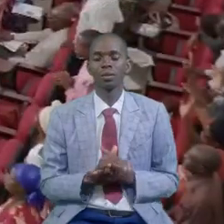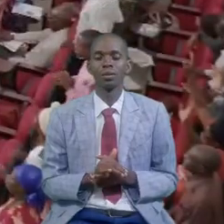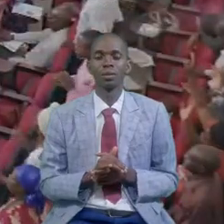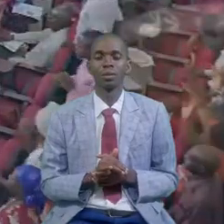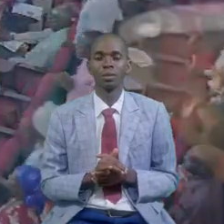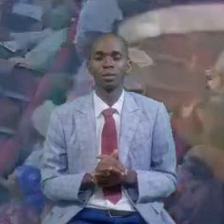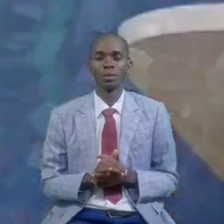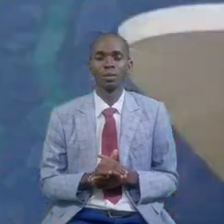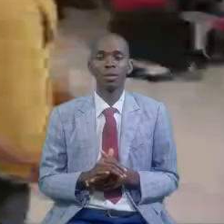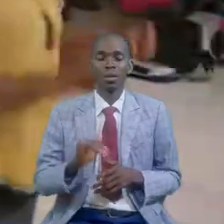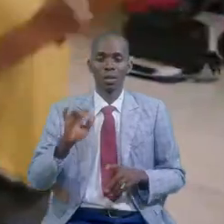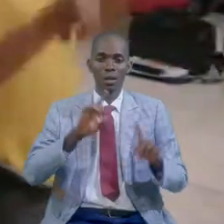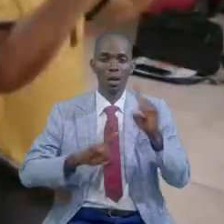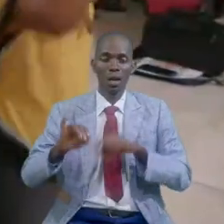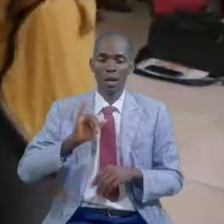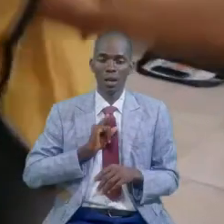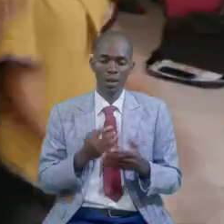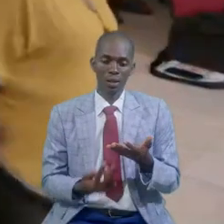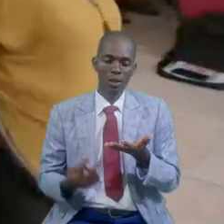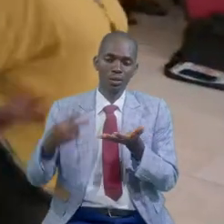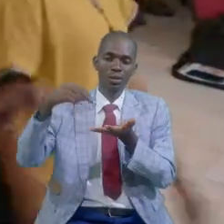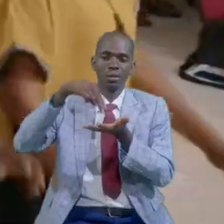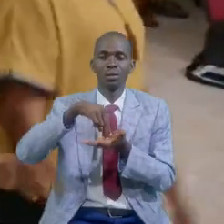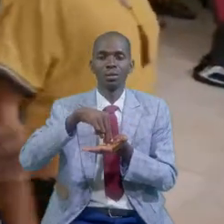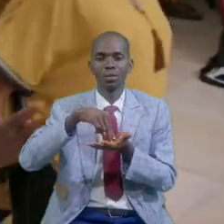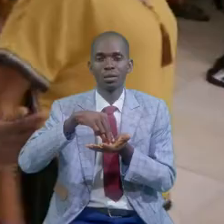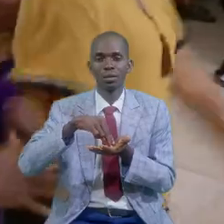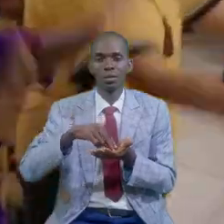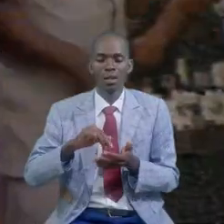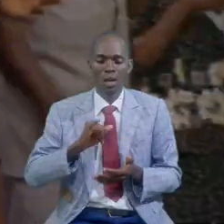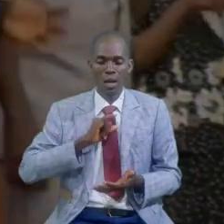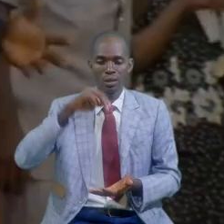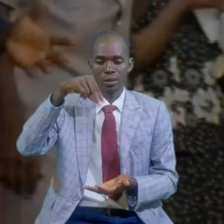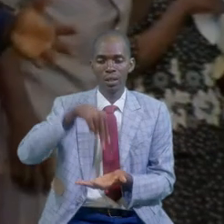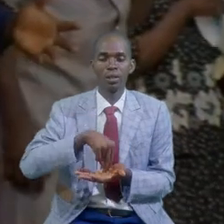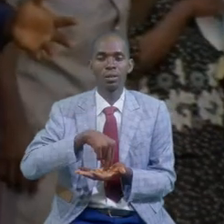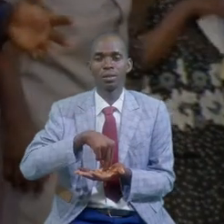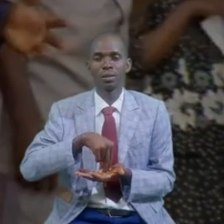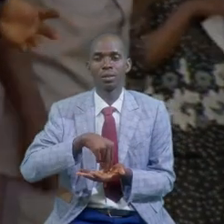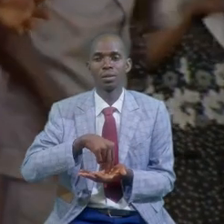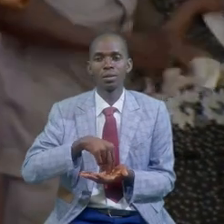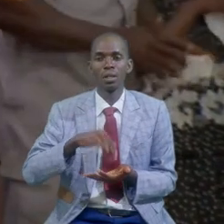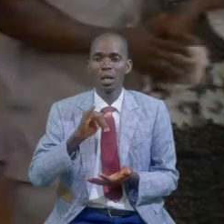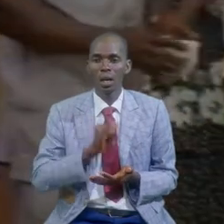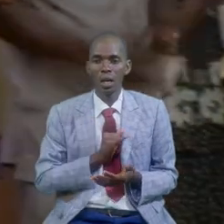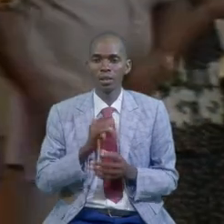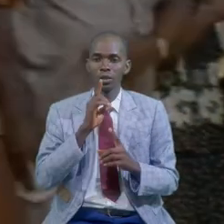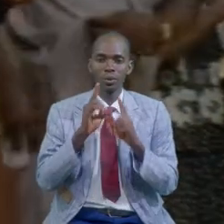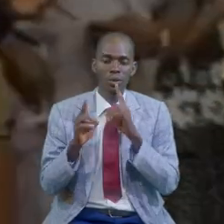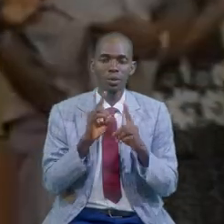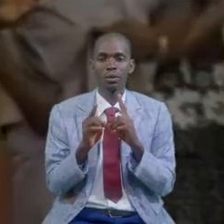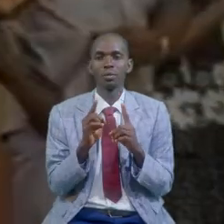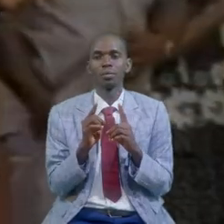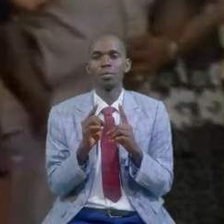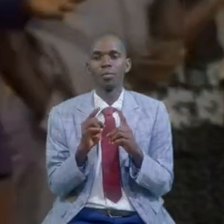I arise. I stand. I speak. And